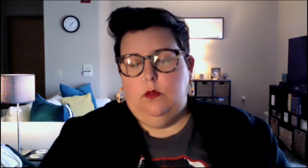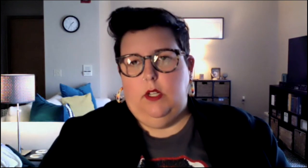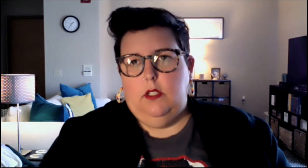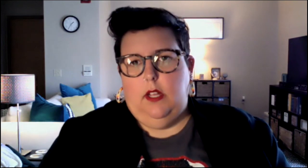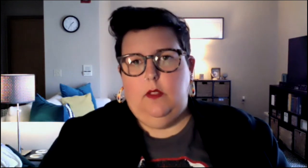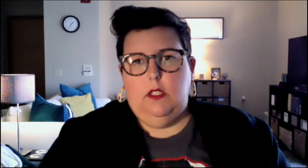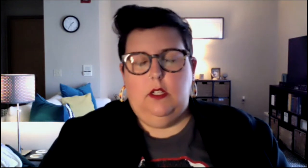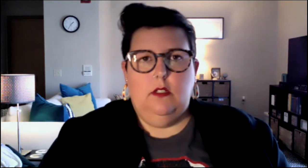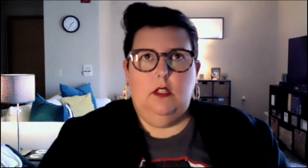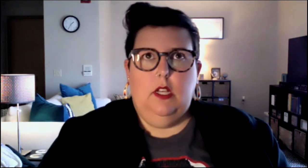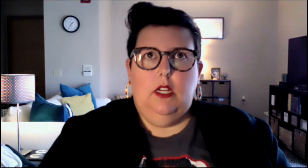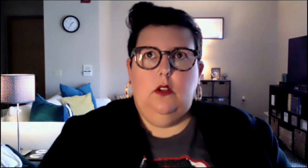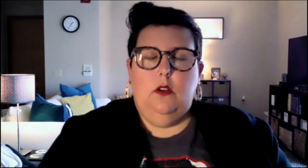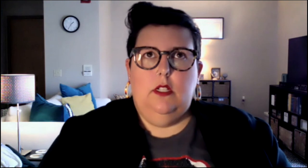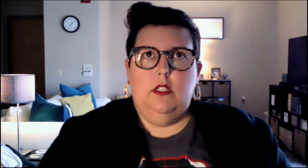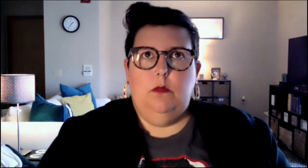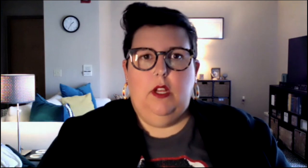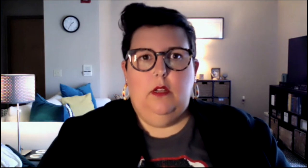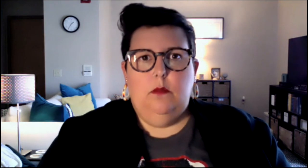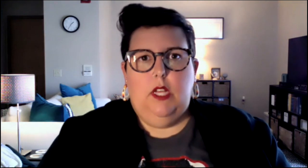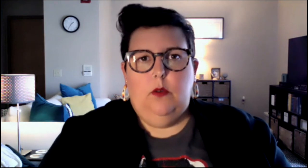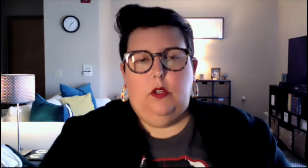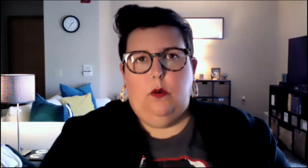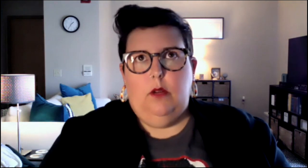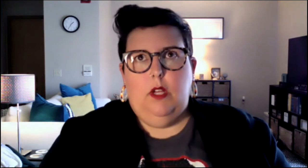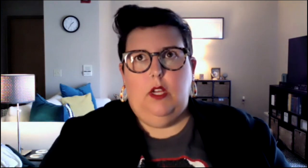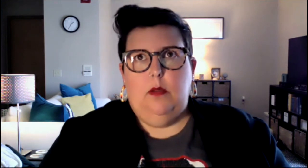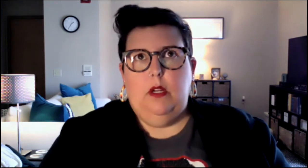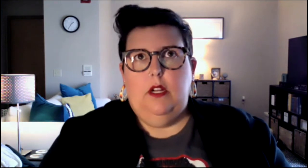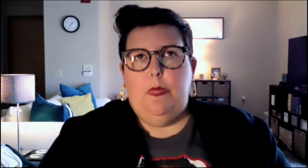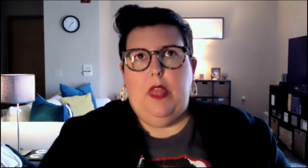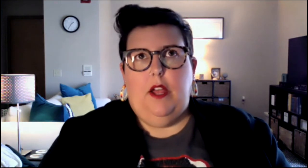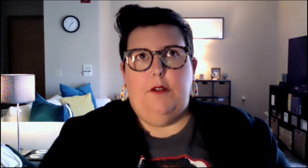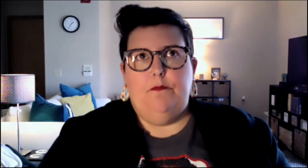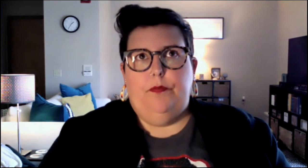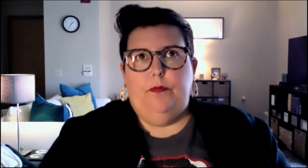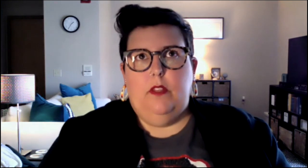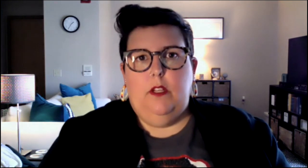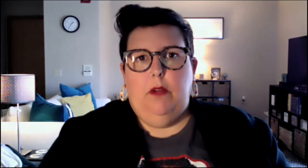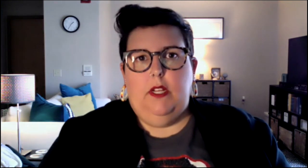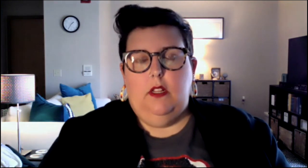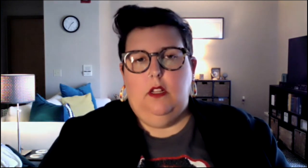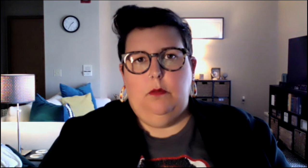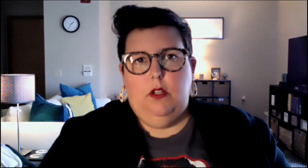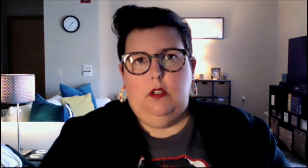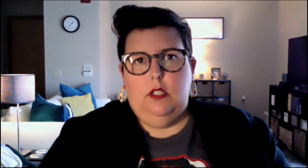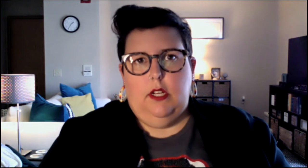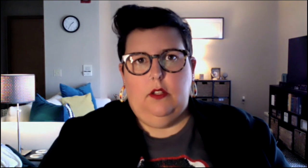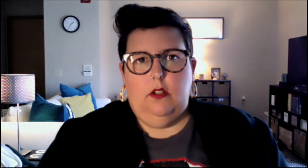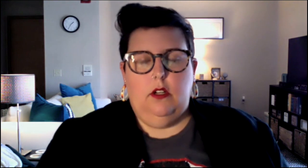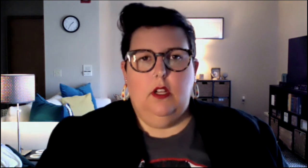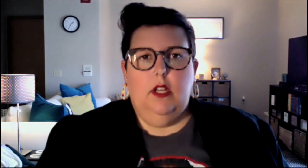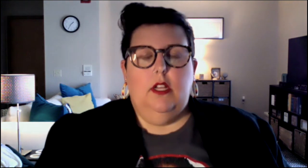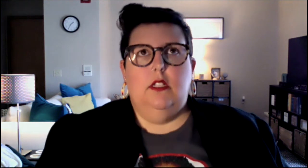these race ethnicities, you know, and then sometimes, yeah, with the crime type, it might get lumped all